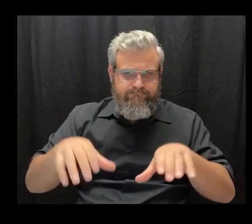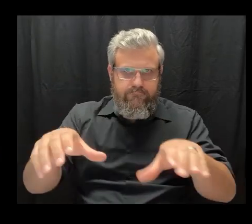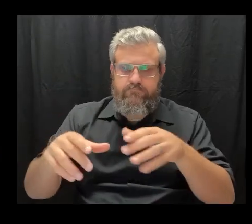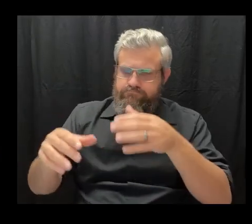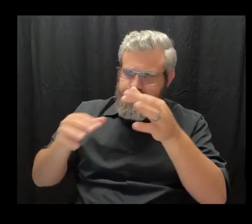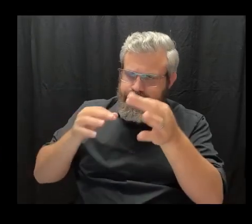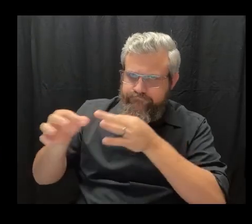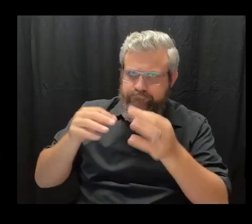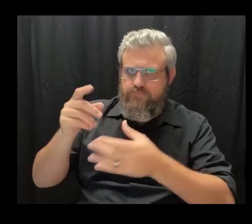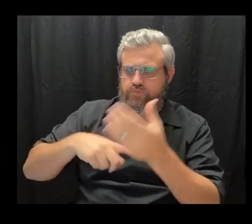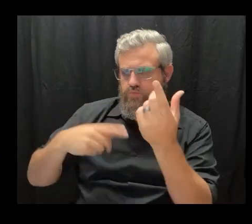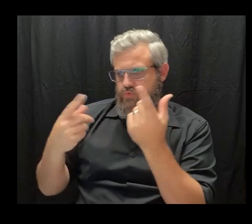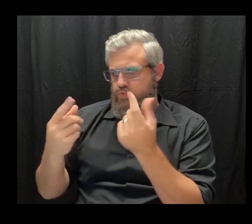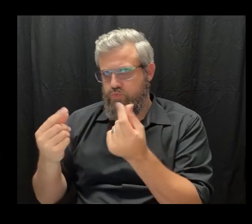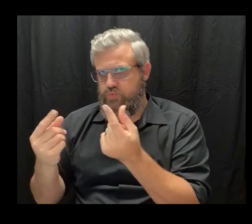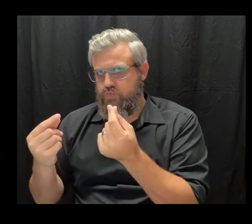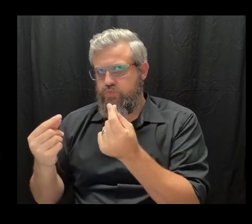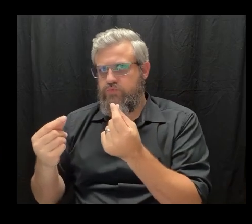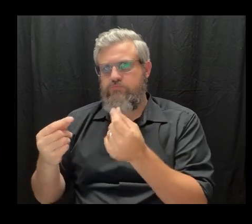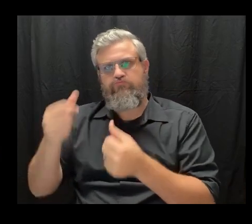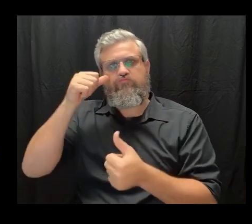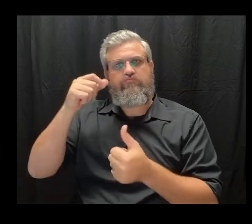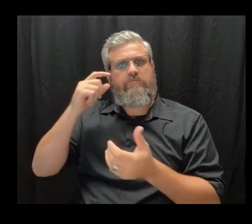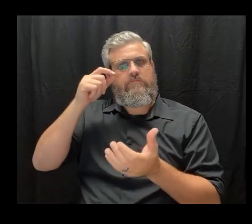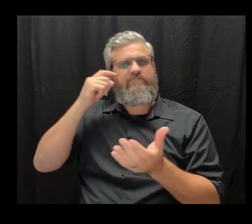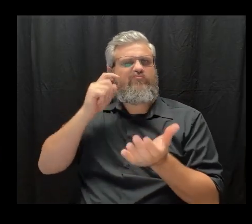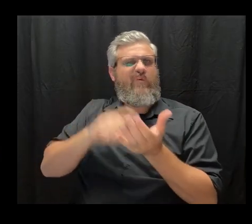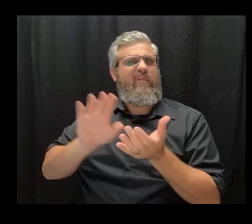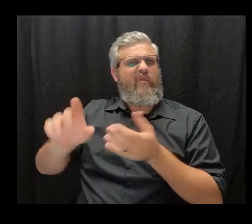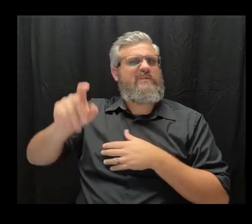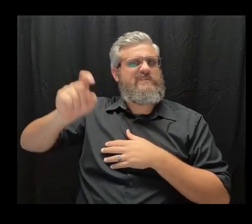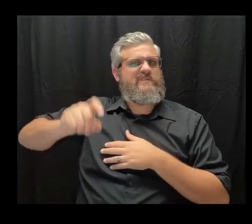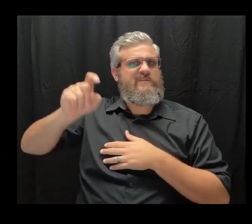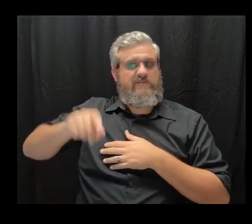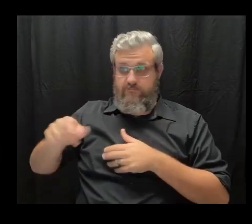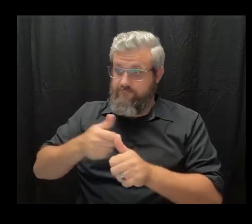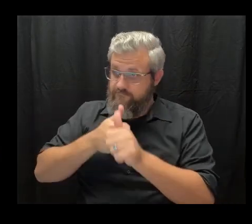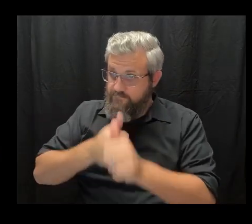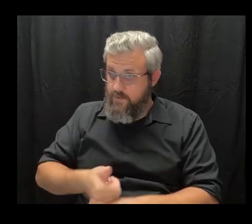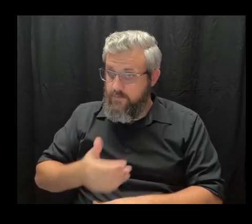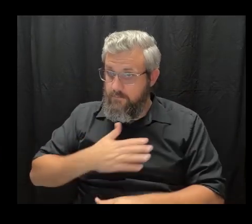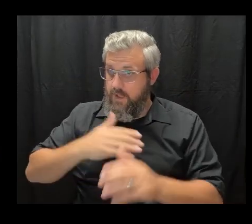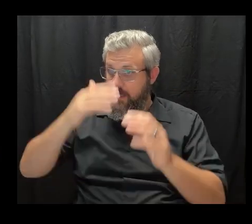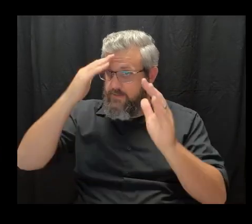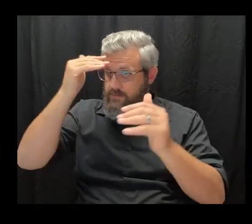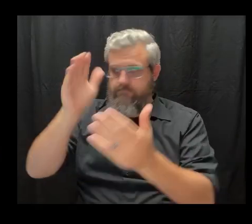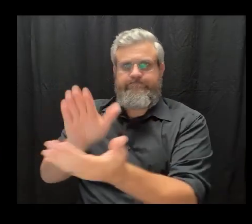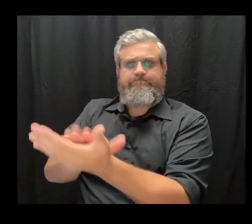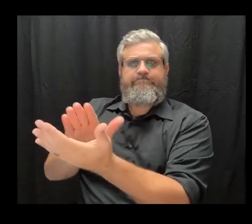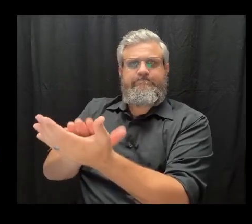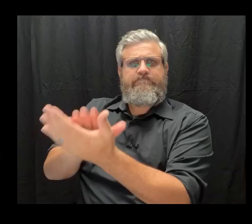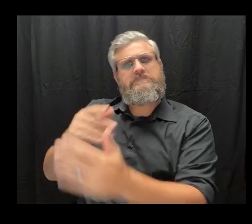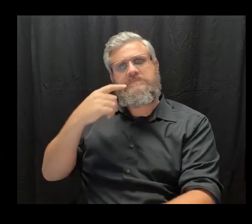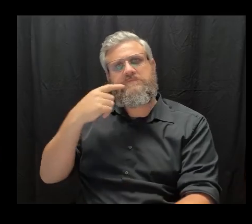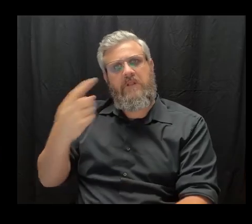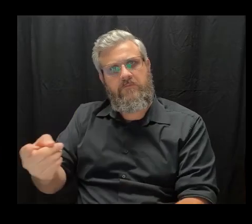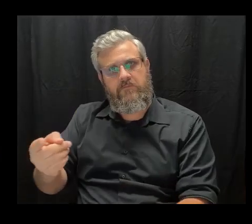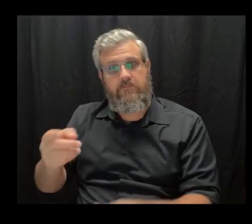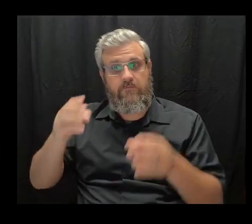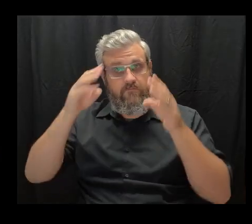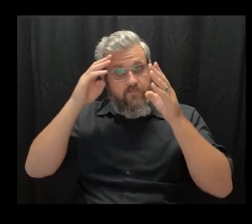and acknowledge the student's needs, and give positive praise for following expectations. Focus on the present.